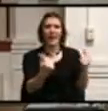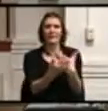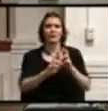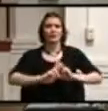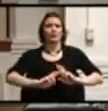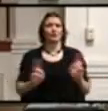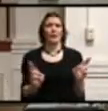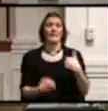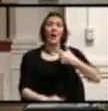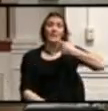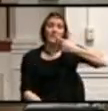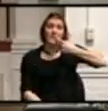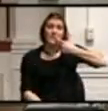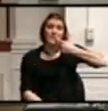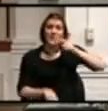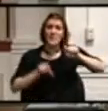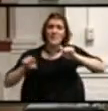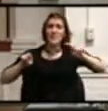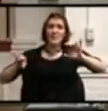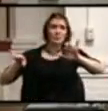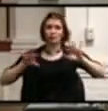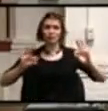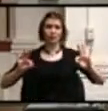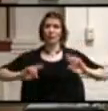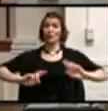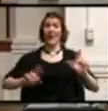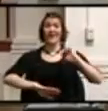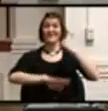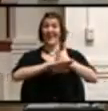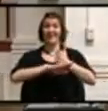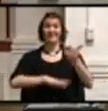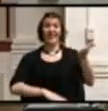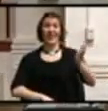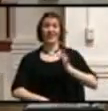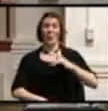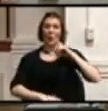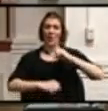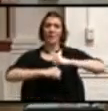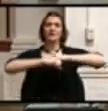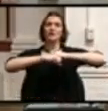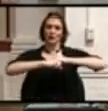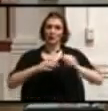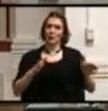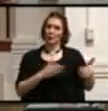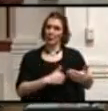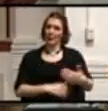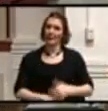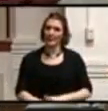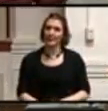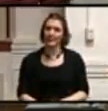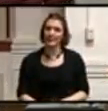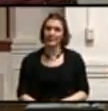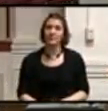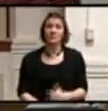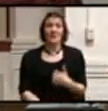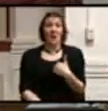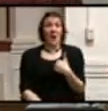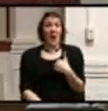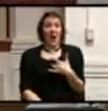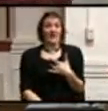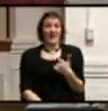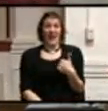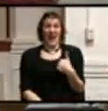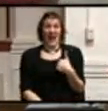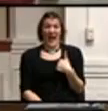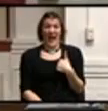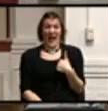of the dispatch connections and such, so that it will be the secure room to go to. And I would submit that I would